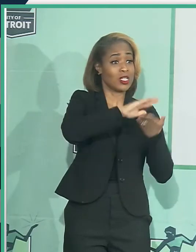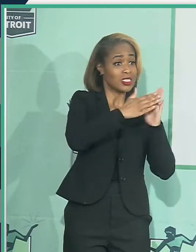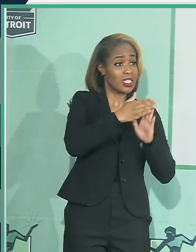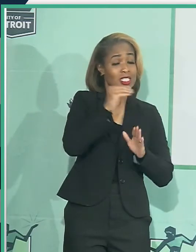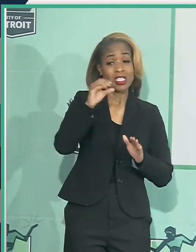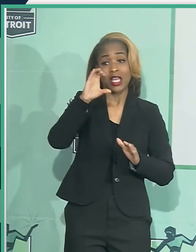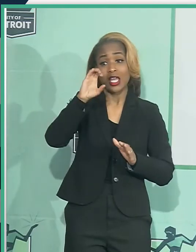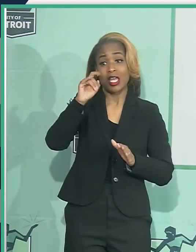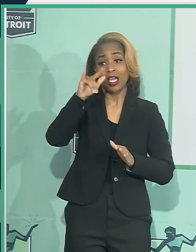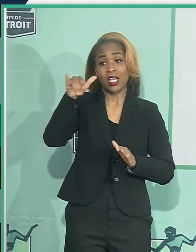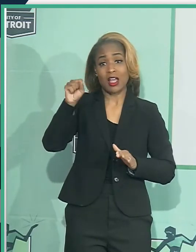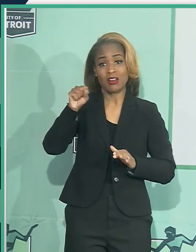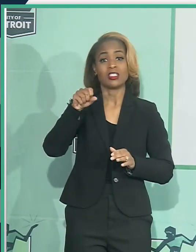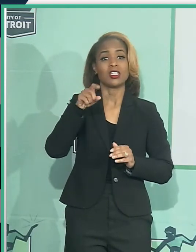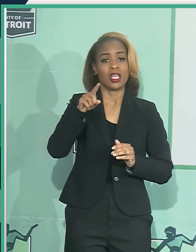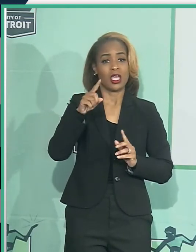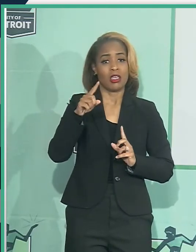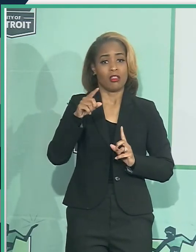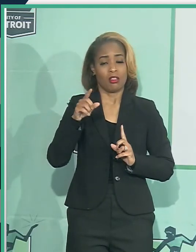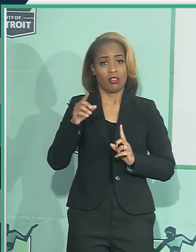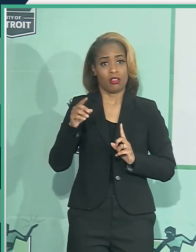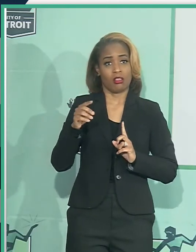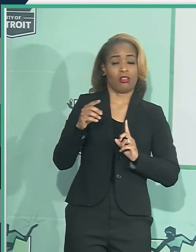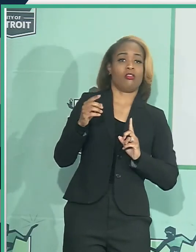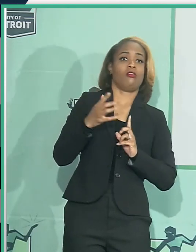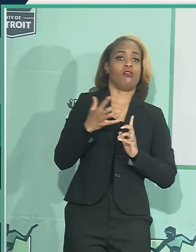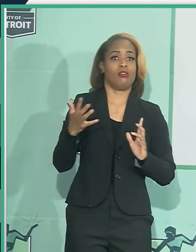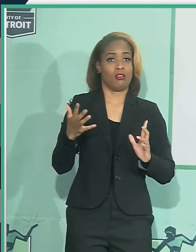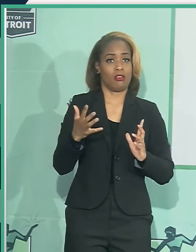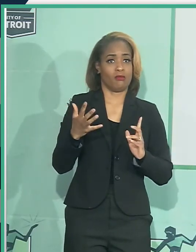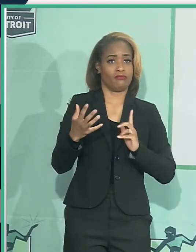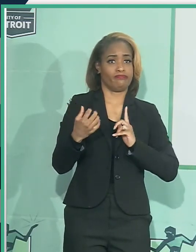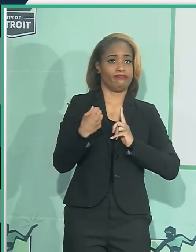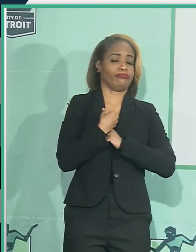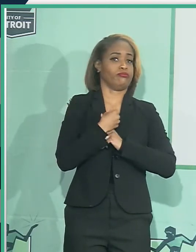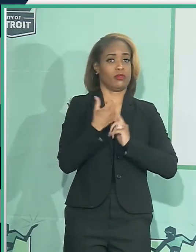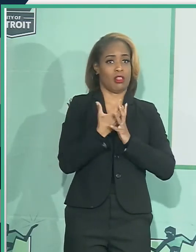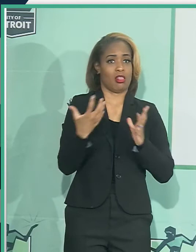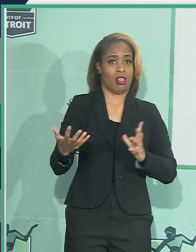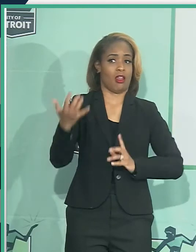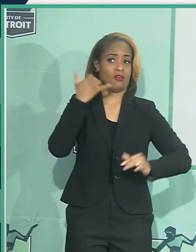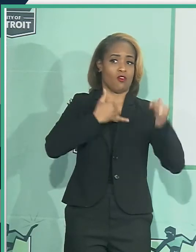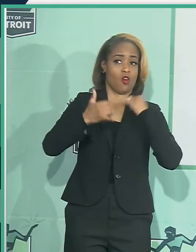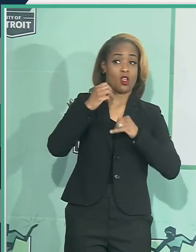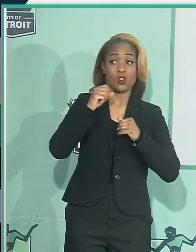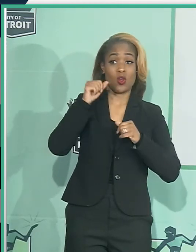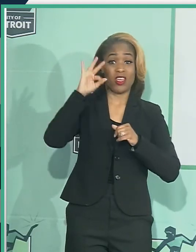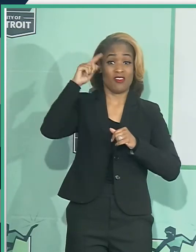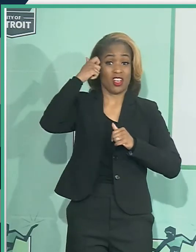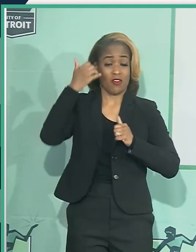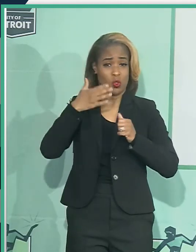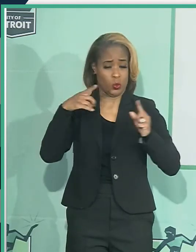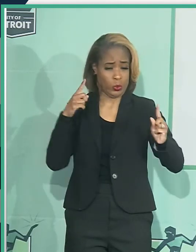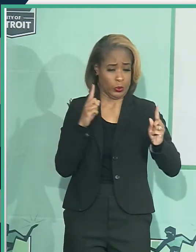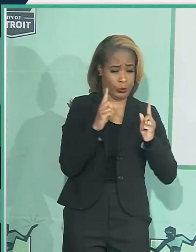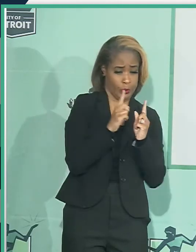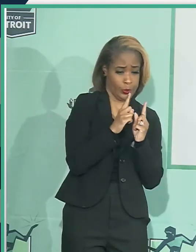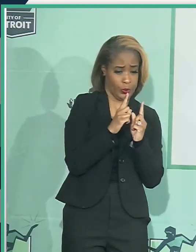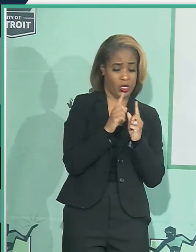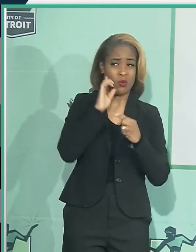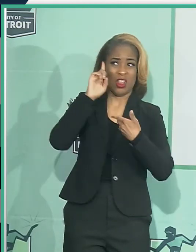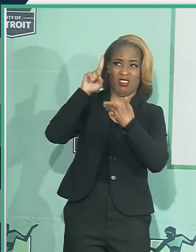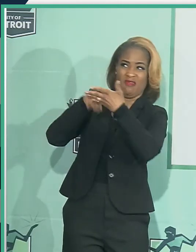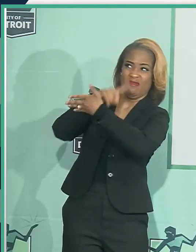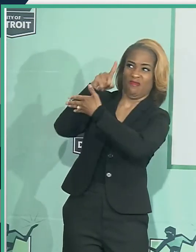extent have taken the brunt of large numbers of calls. So if the governor cut it too narrowly, she's going to get